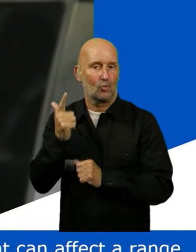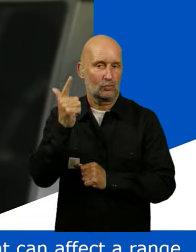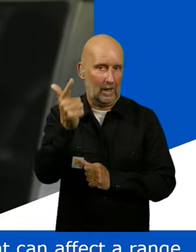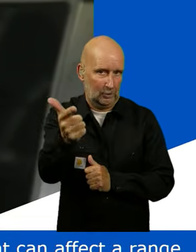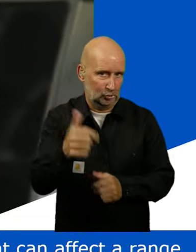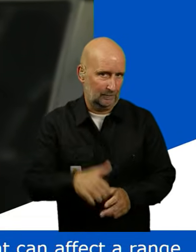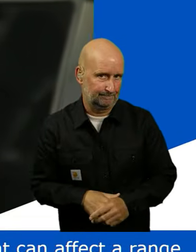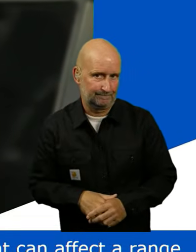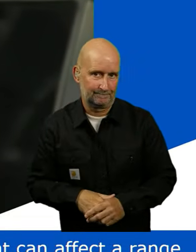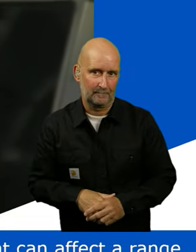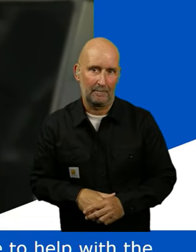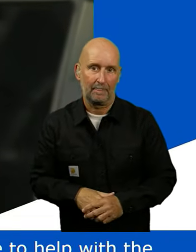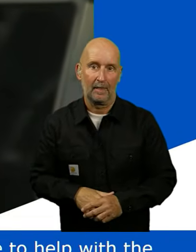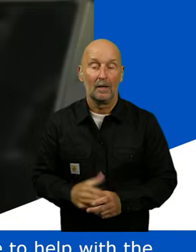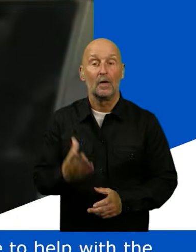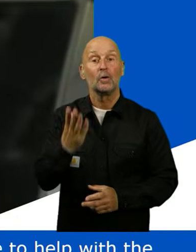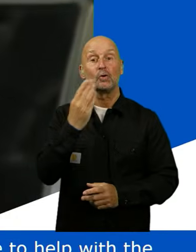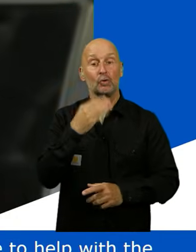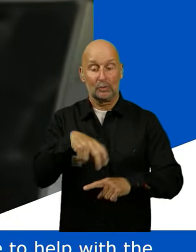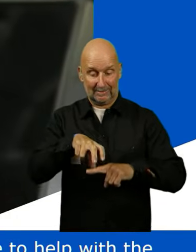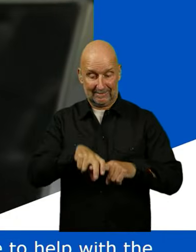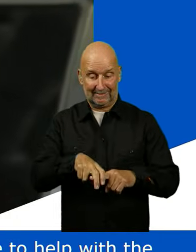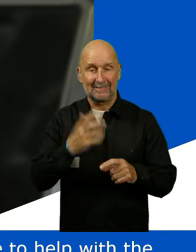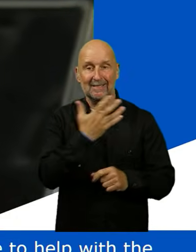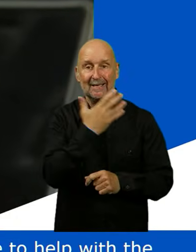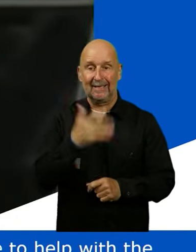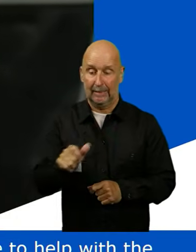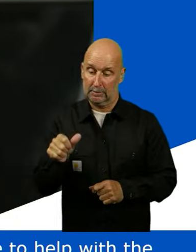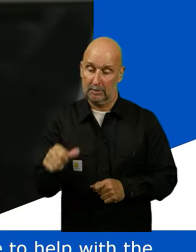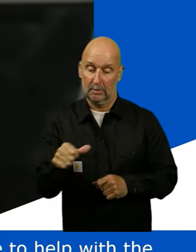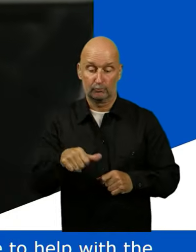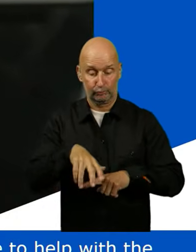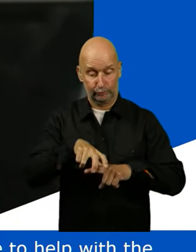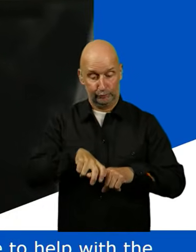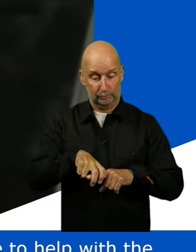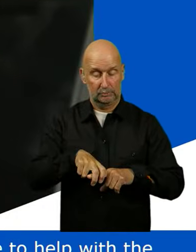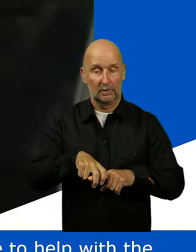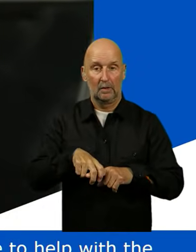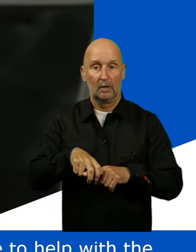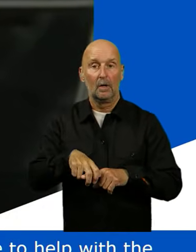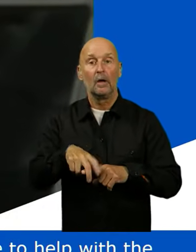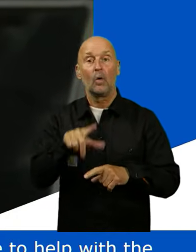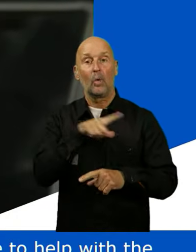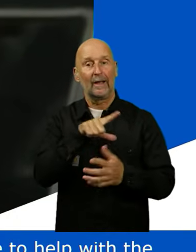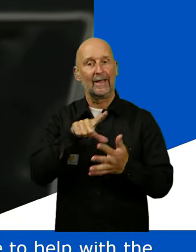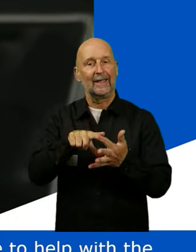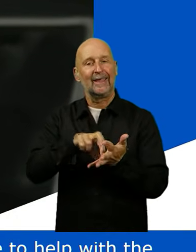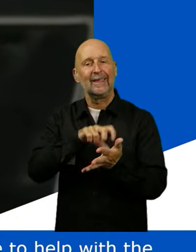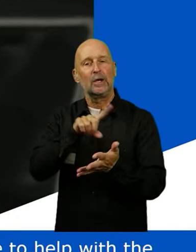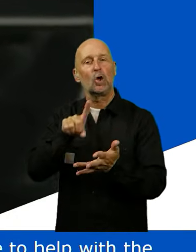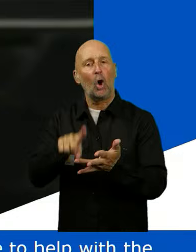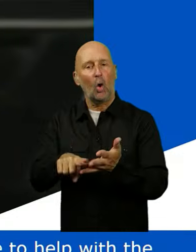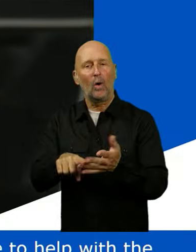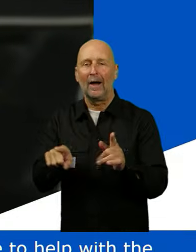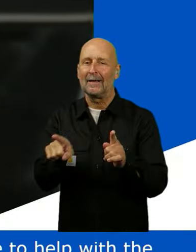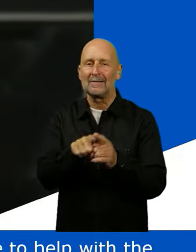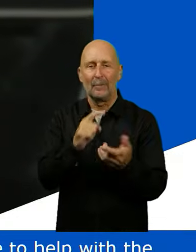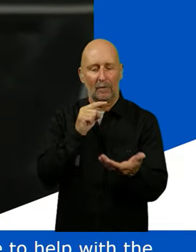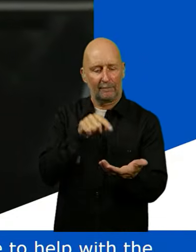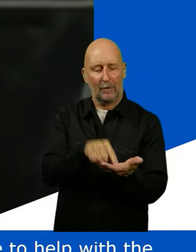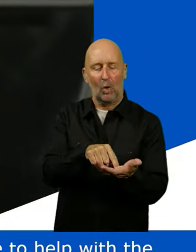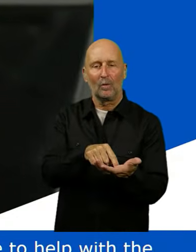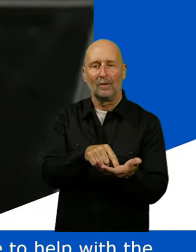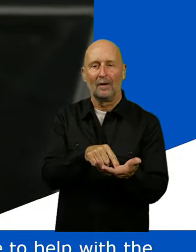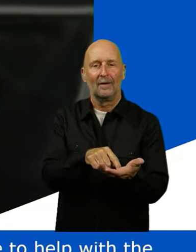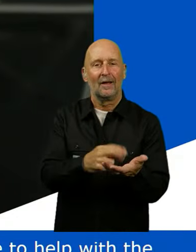like, using your heated seats when you are driving those longer journeys, having it onto eco mode. So it's a bit like your phone where you put it on